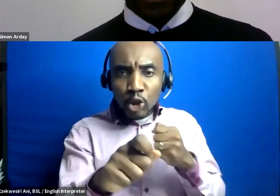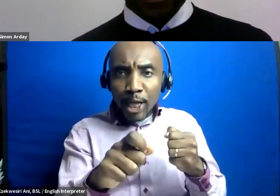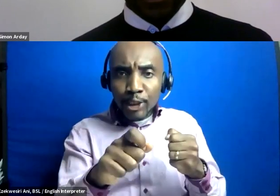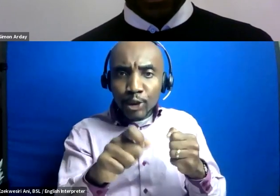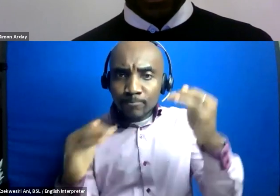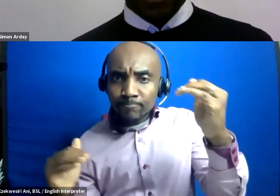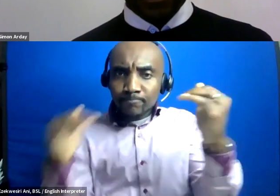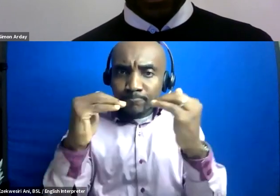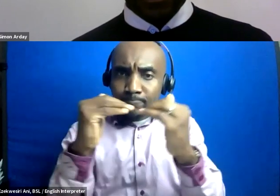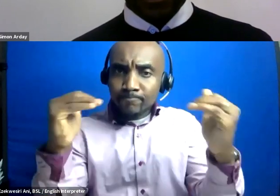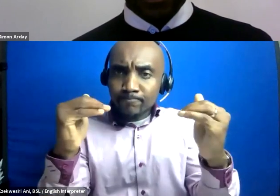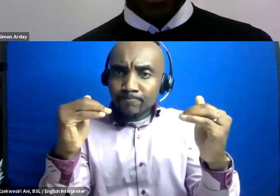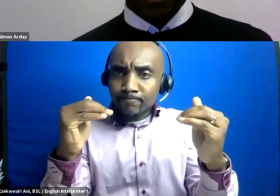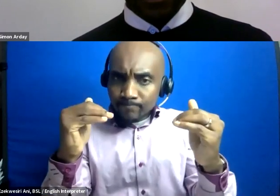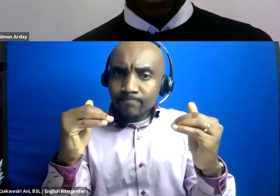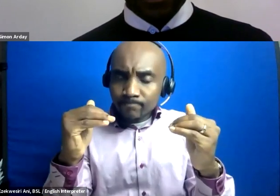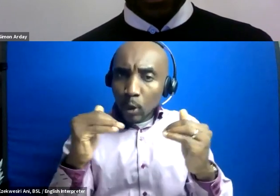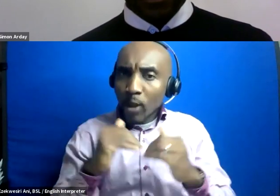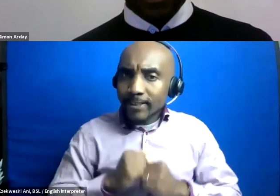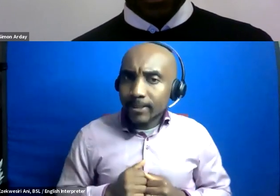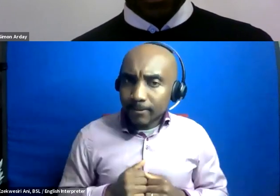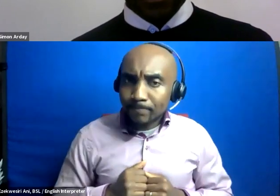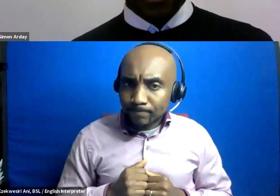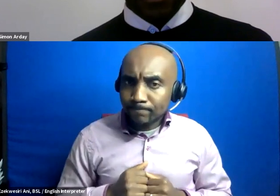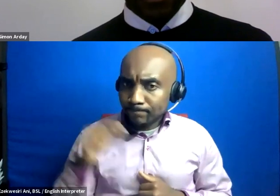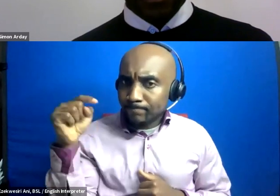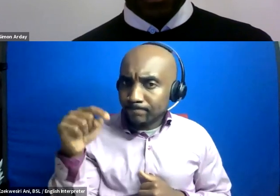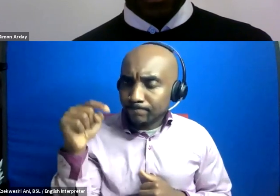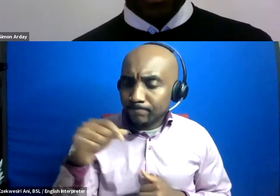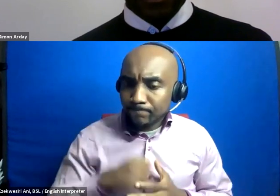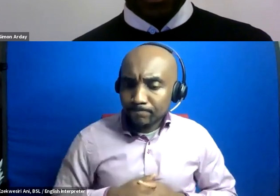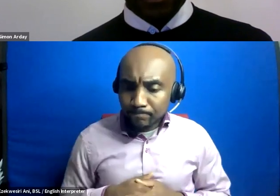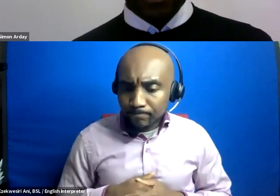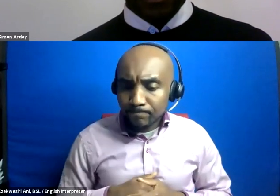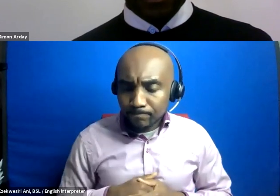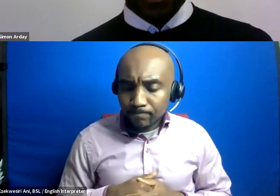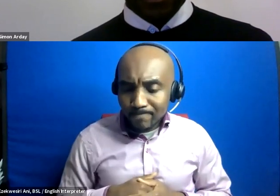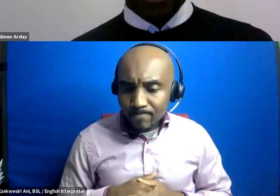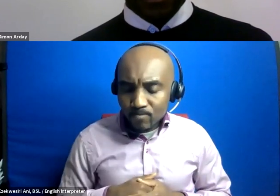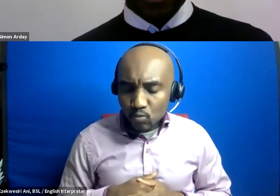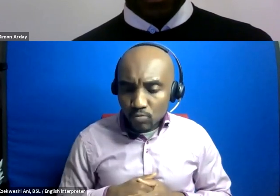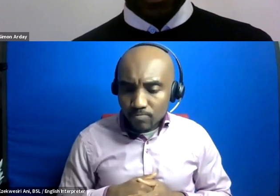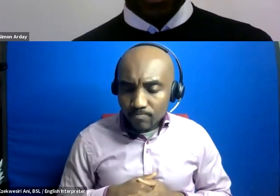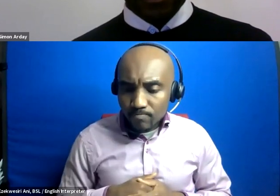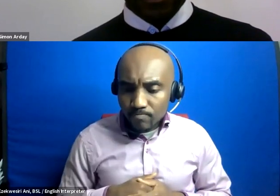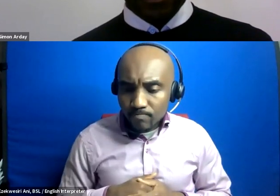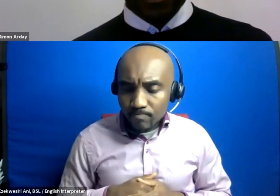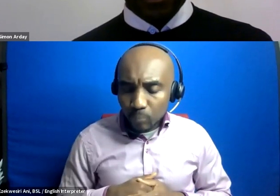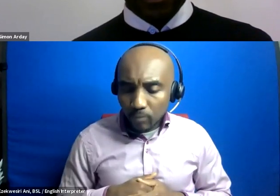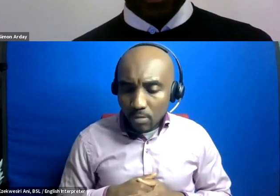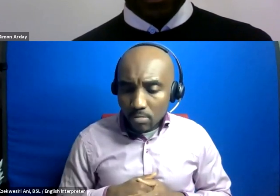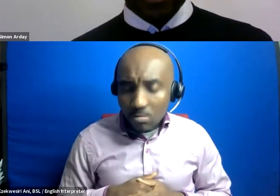and really sort of bring equality where into a field where perhaps before